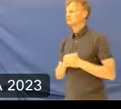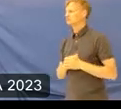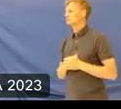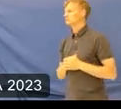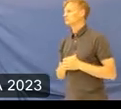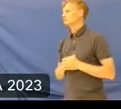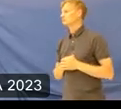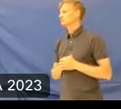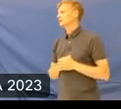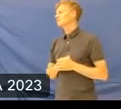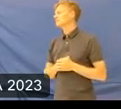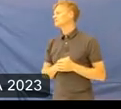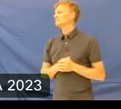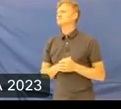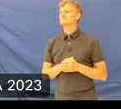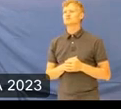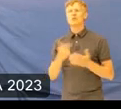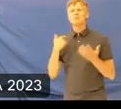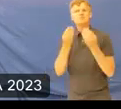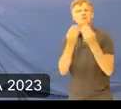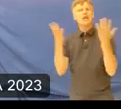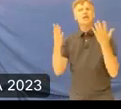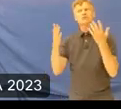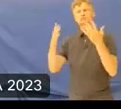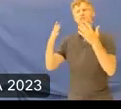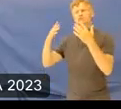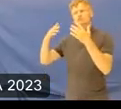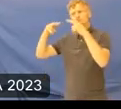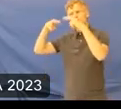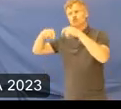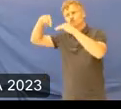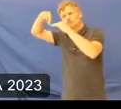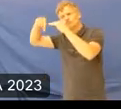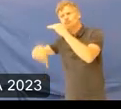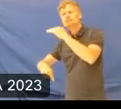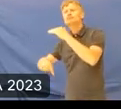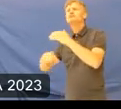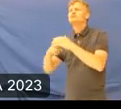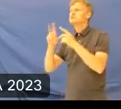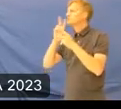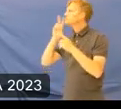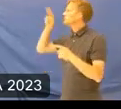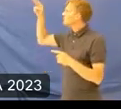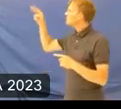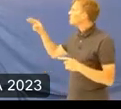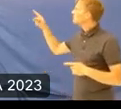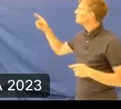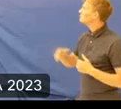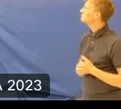has been, they've been much explored. Larry Horn is